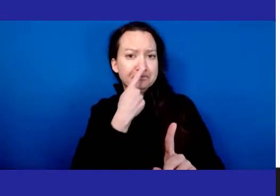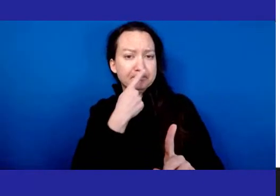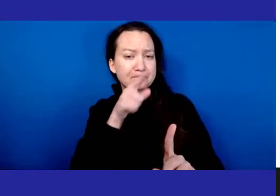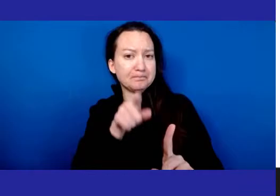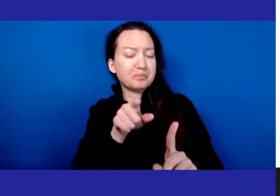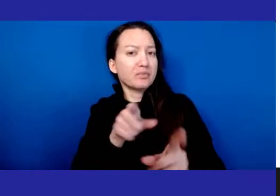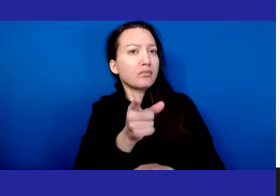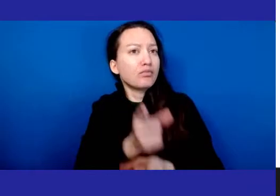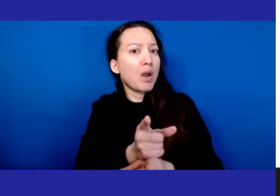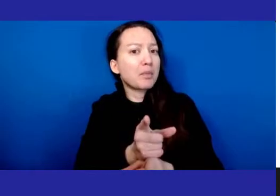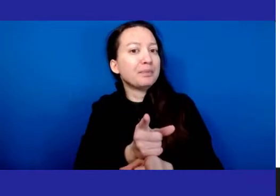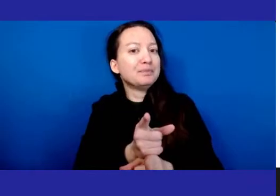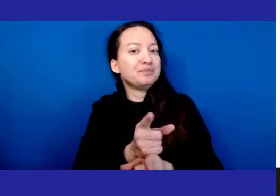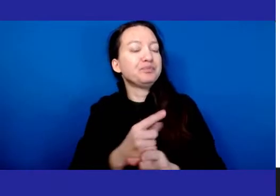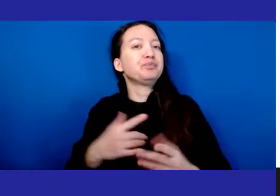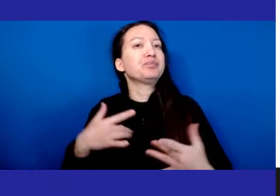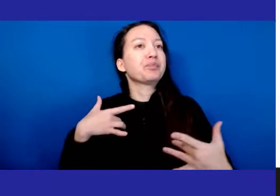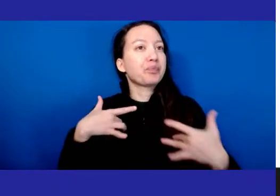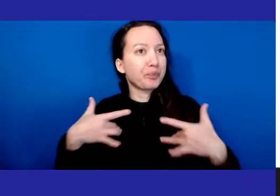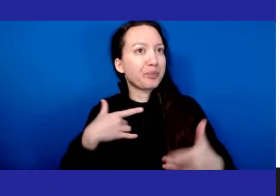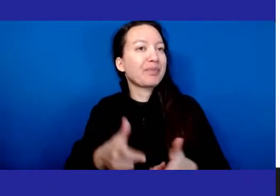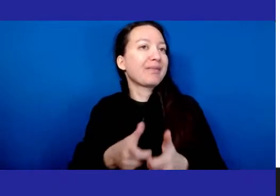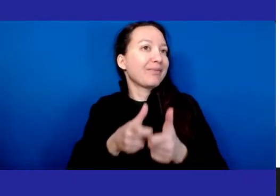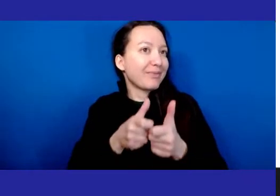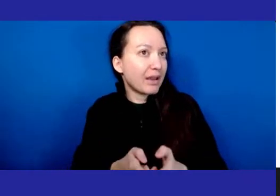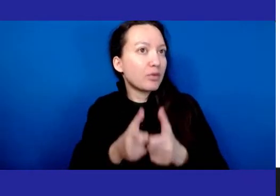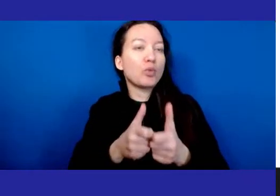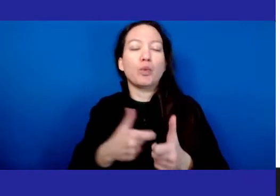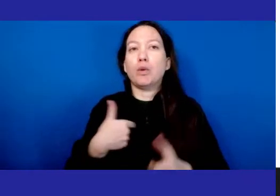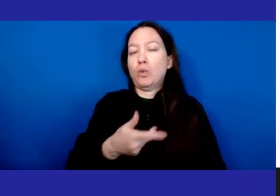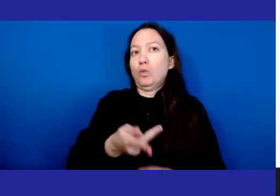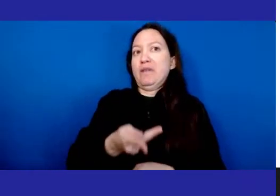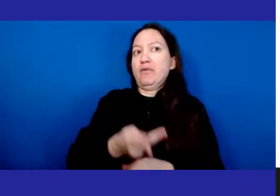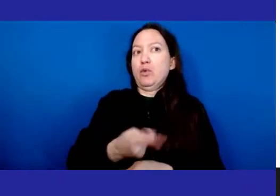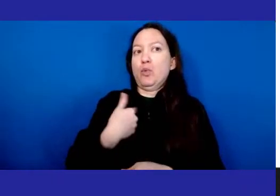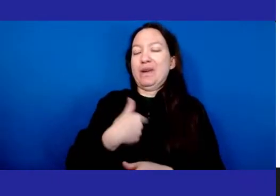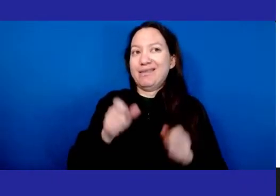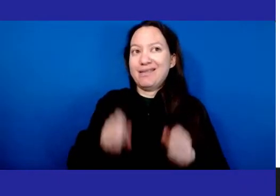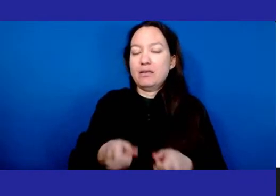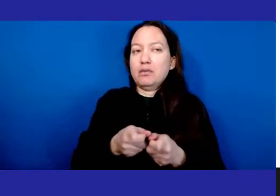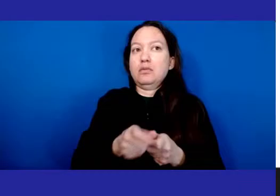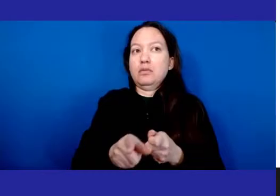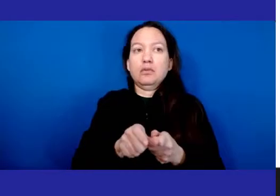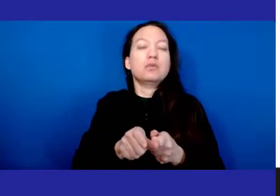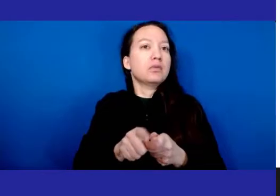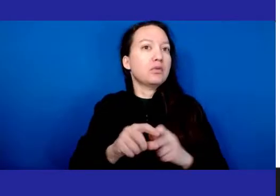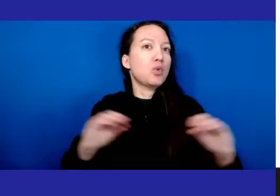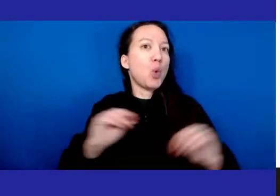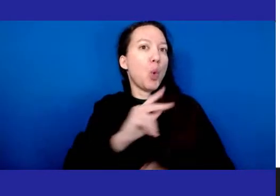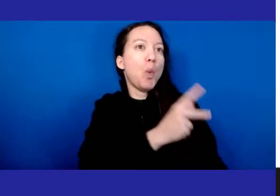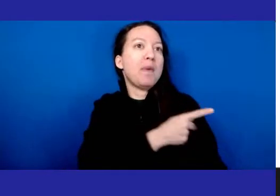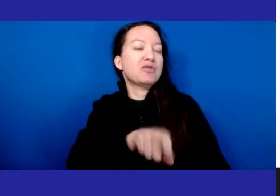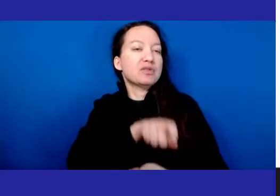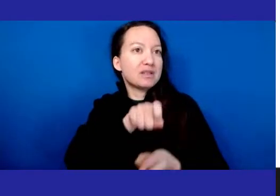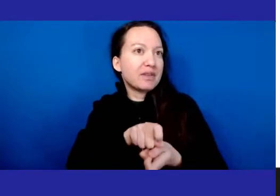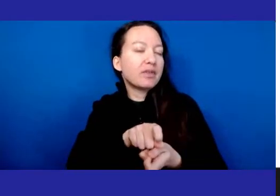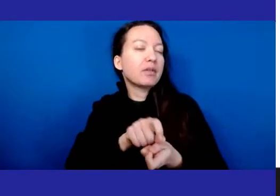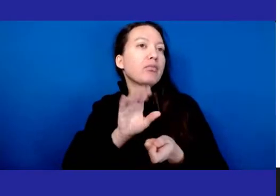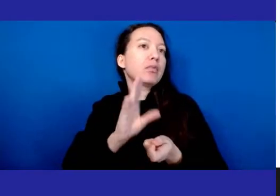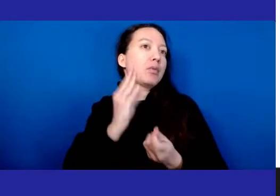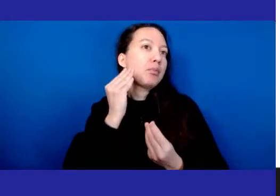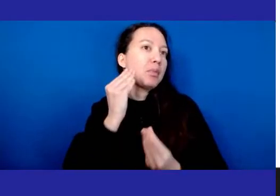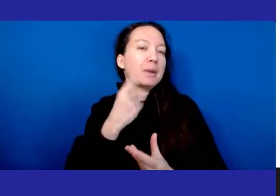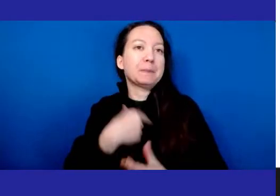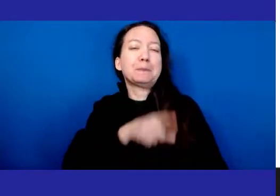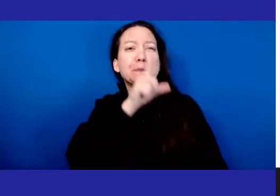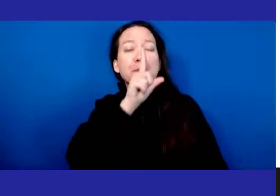with the concern around texting. We're very careful about what we text out, where there's no patient-specific information in it. We're not